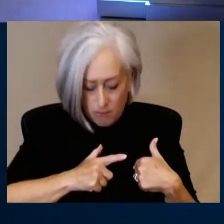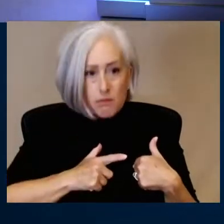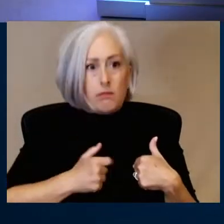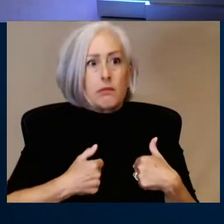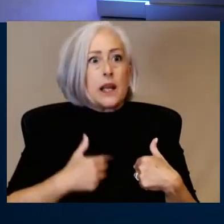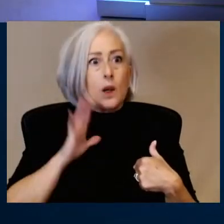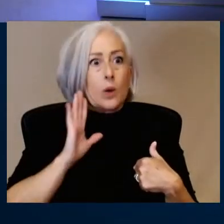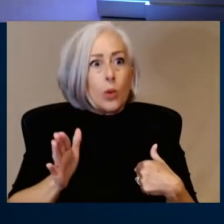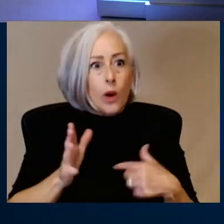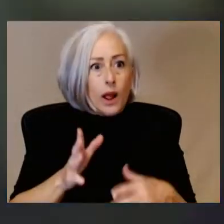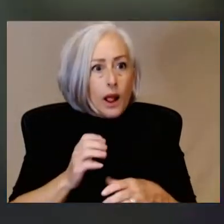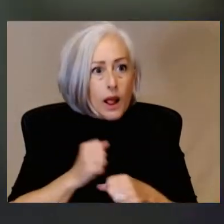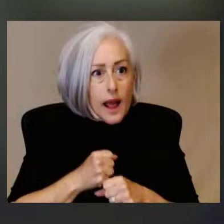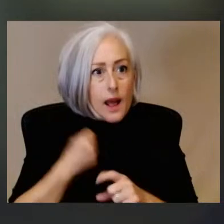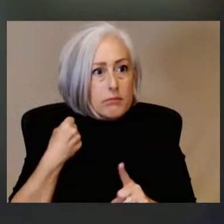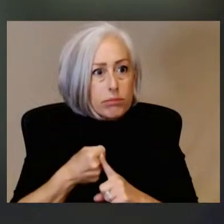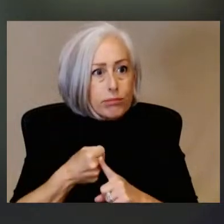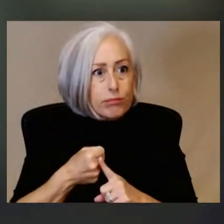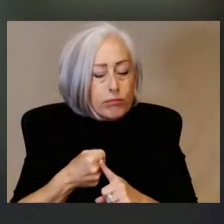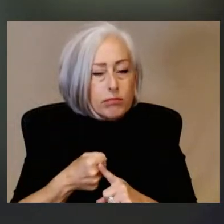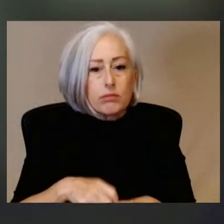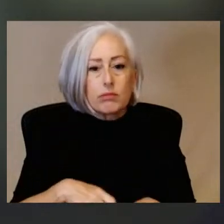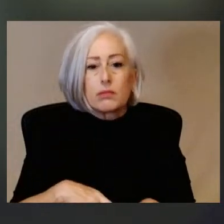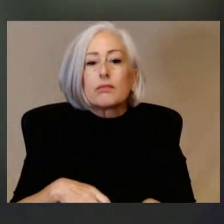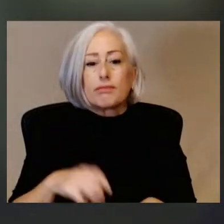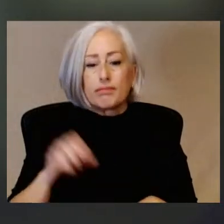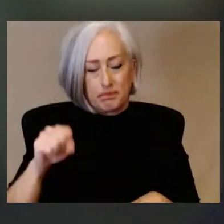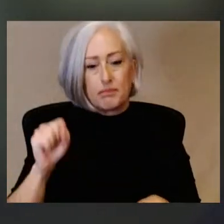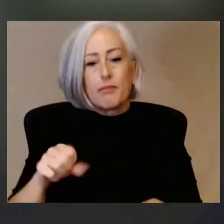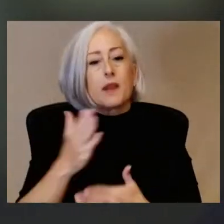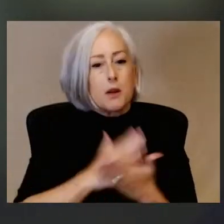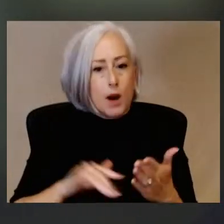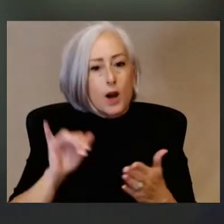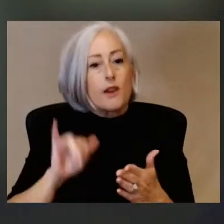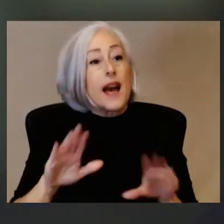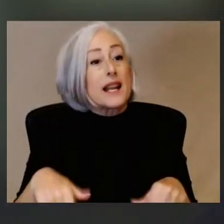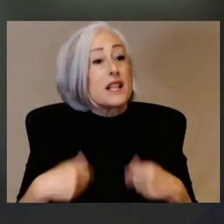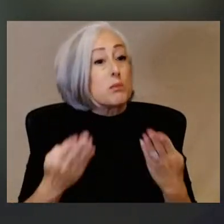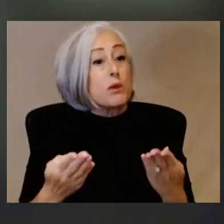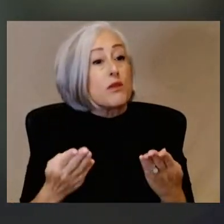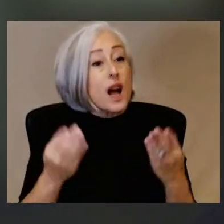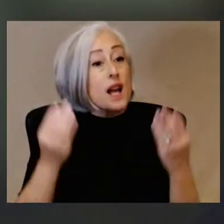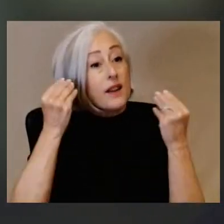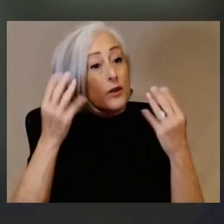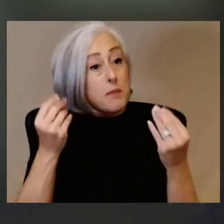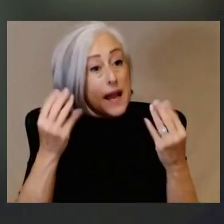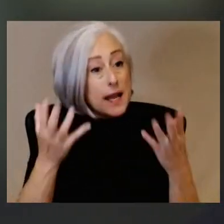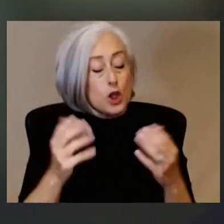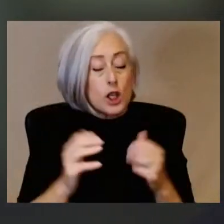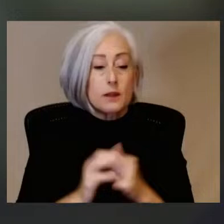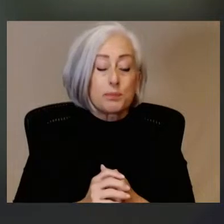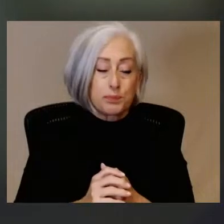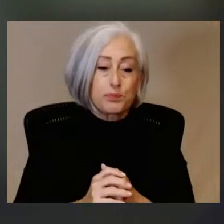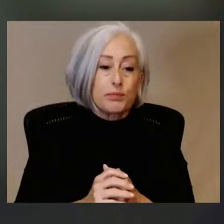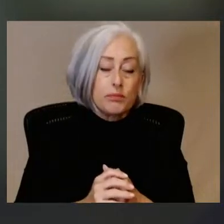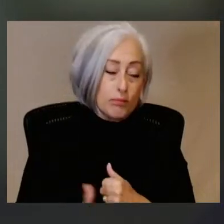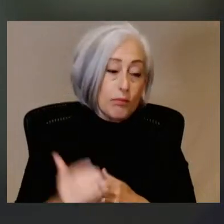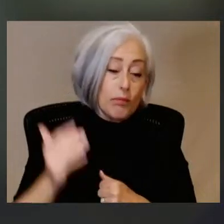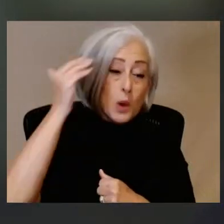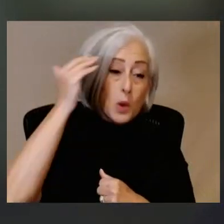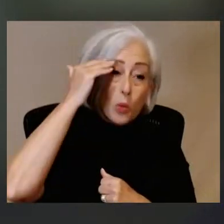like that? Yeah, and part of that is to just provide the information. We know